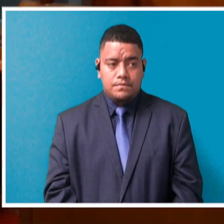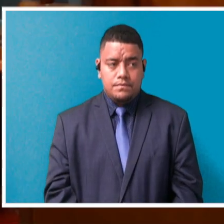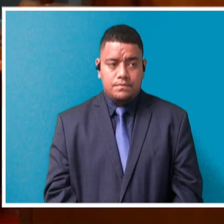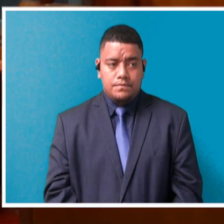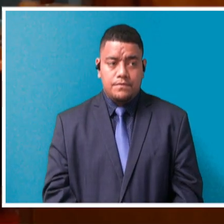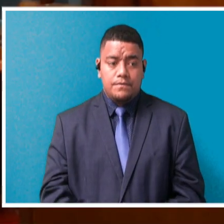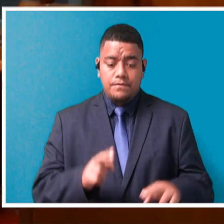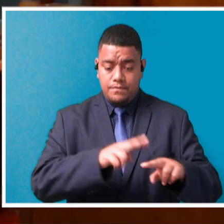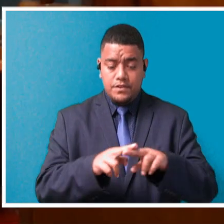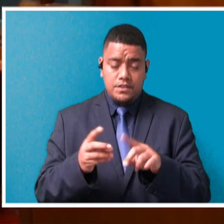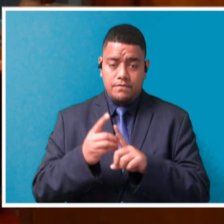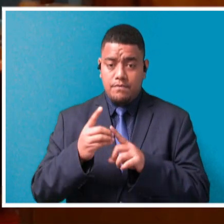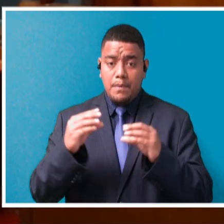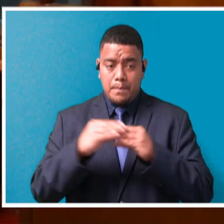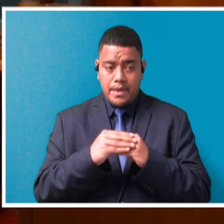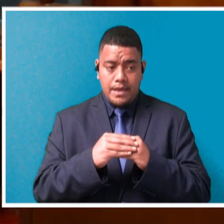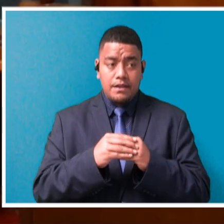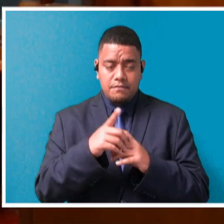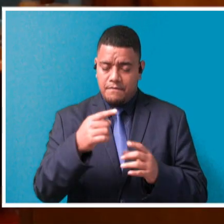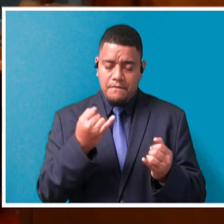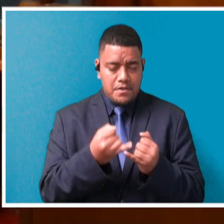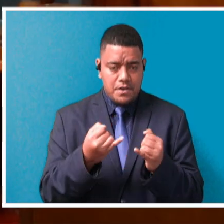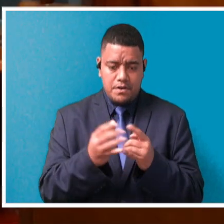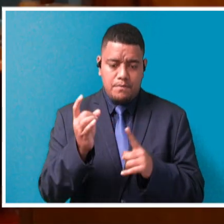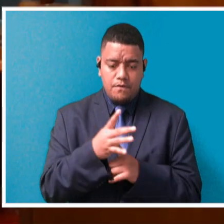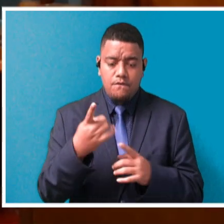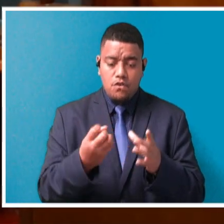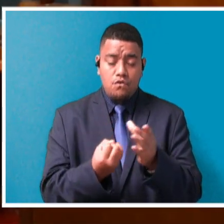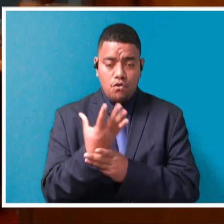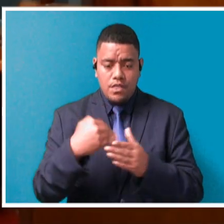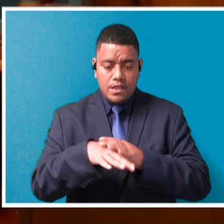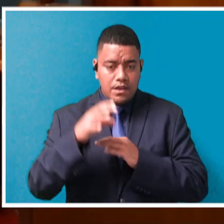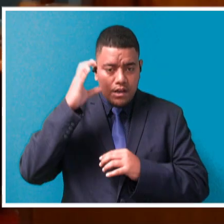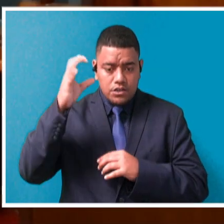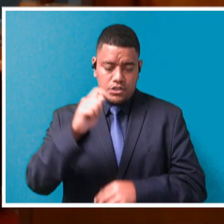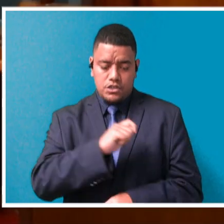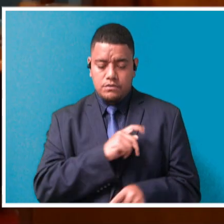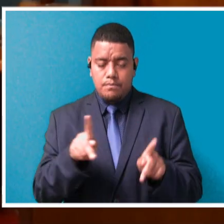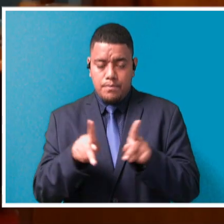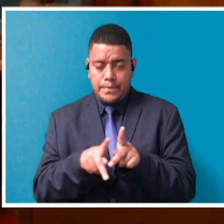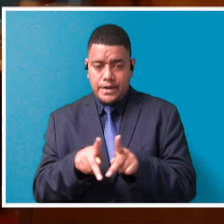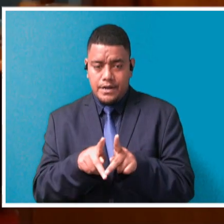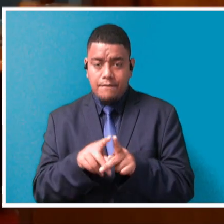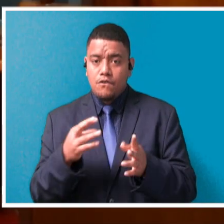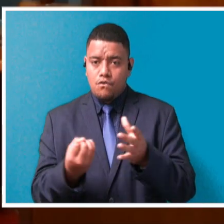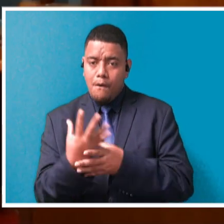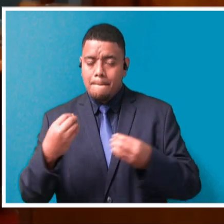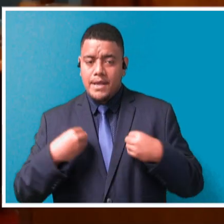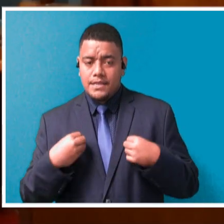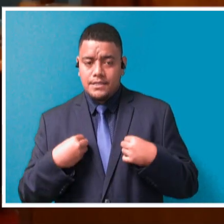The Fiji Development Bank remains a vital catalyst for growth, a trusted partner for entrepreneurship